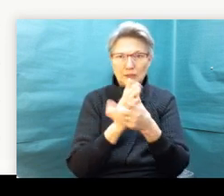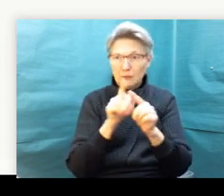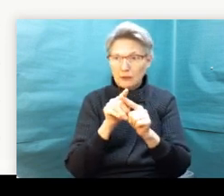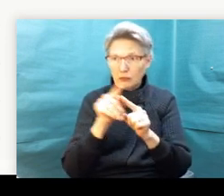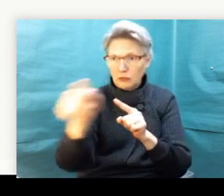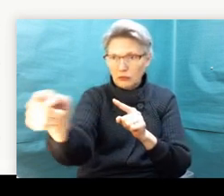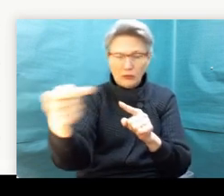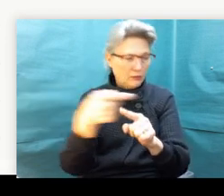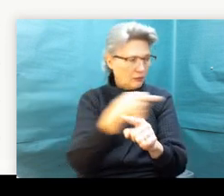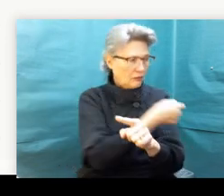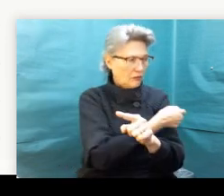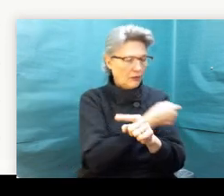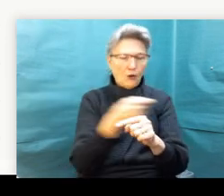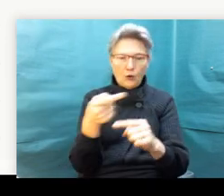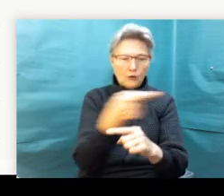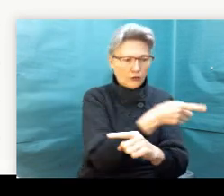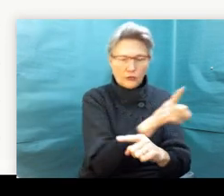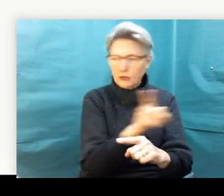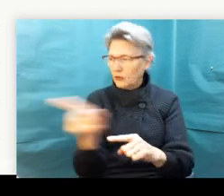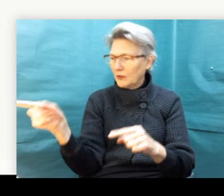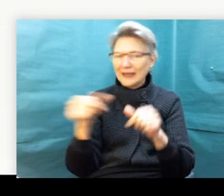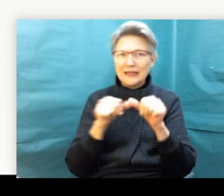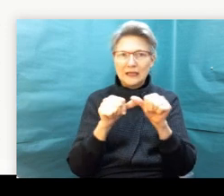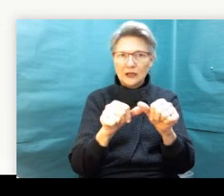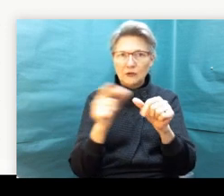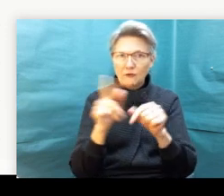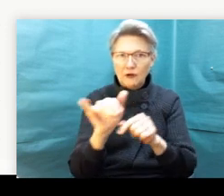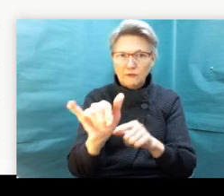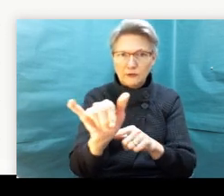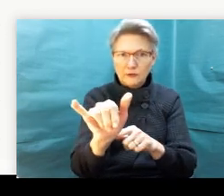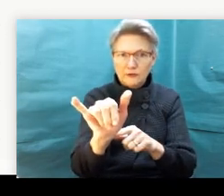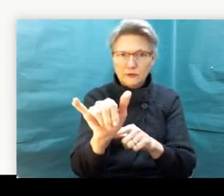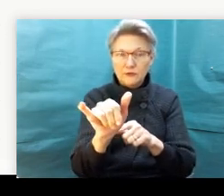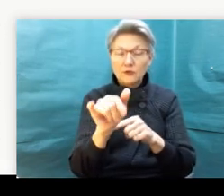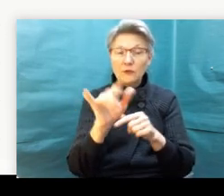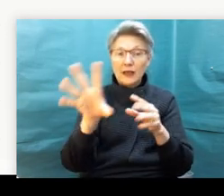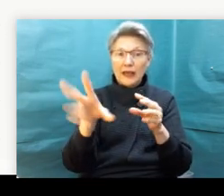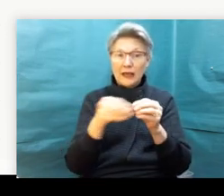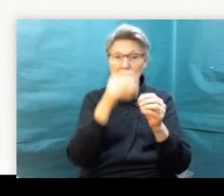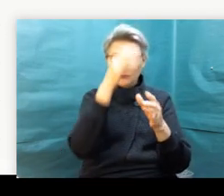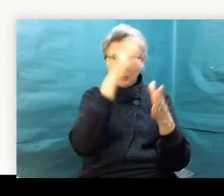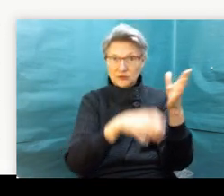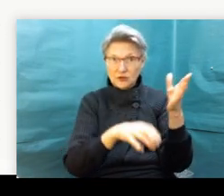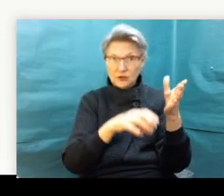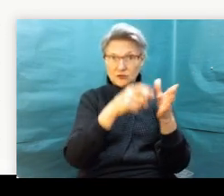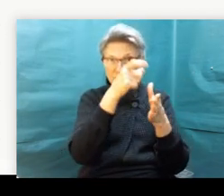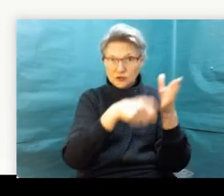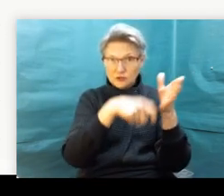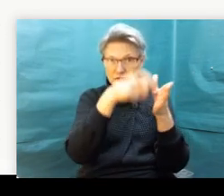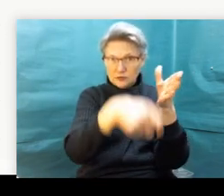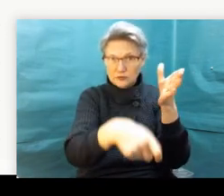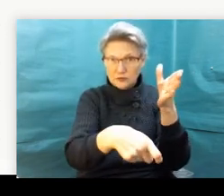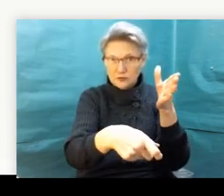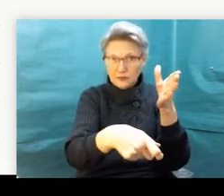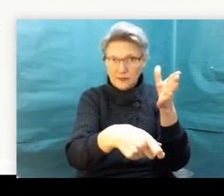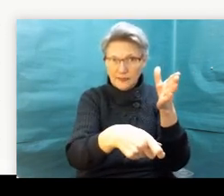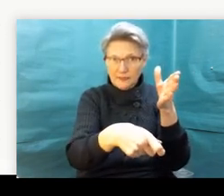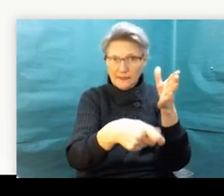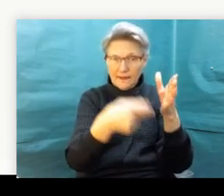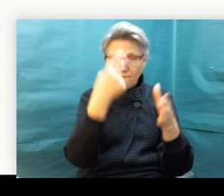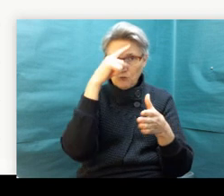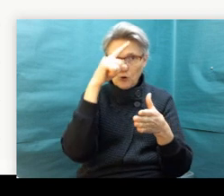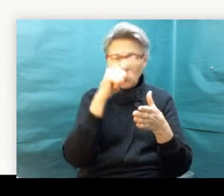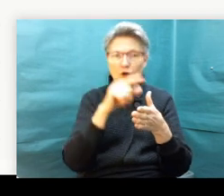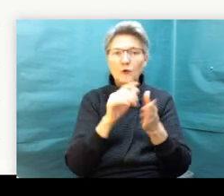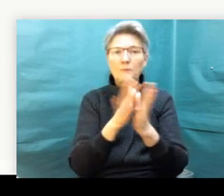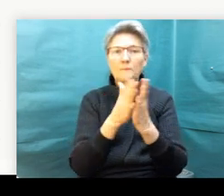have to add to my chart, and this is in your journal as well. So this is a good reference for you as you're working, but I'm going to put